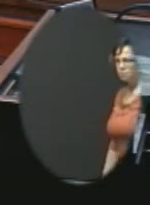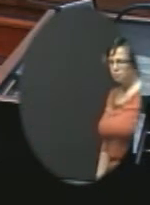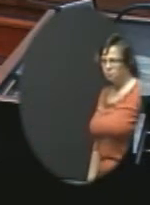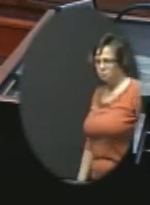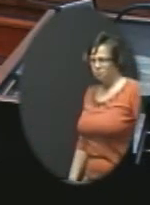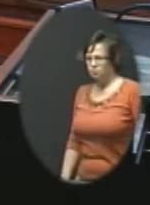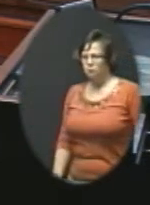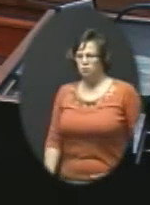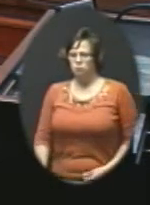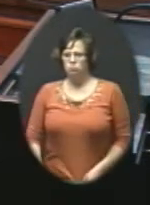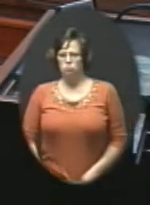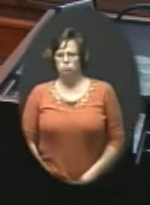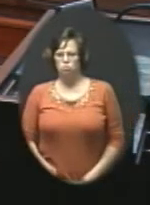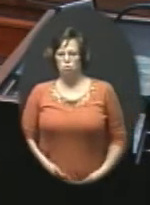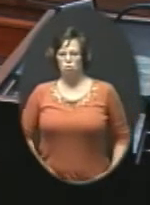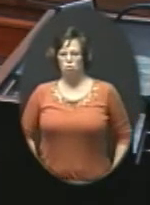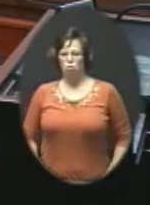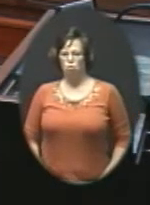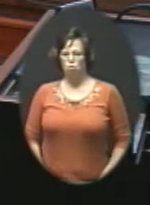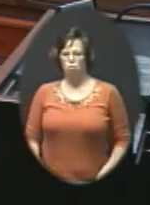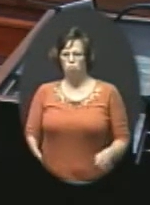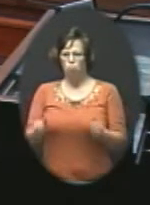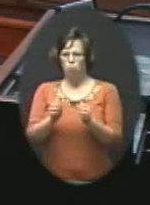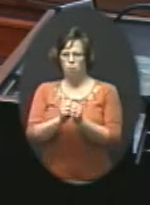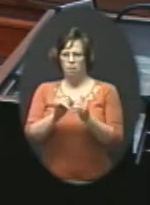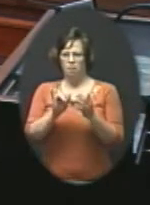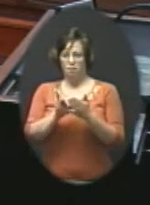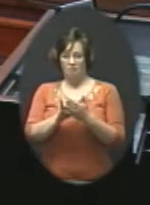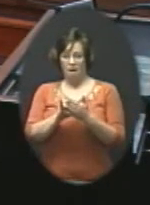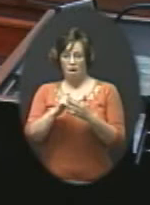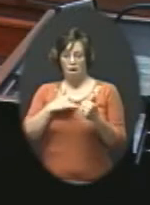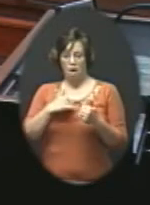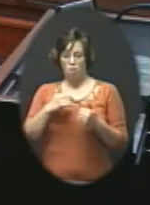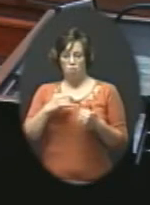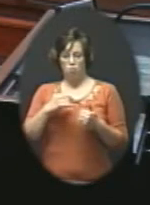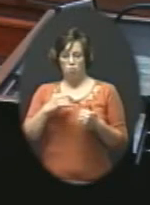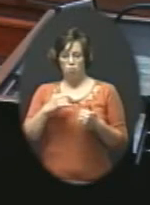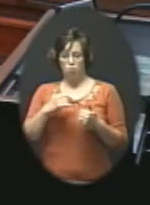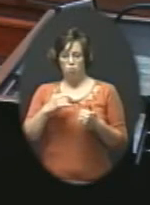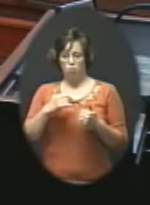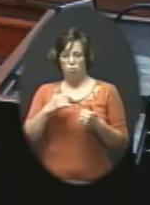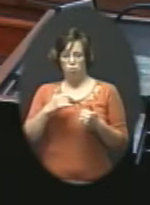So with that in mind, Mr. President, I would like